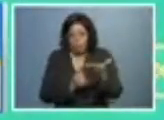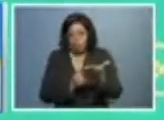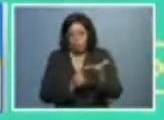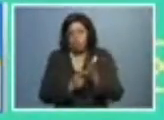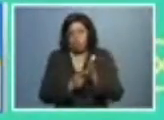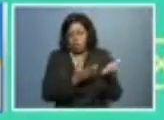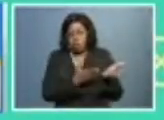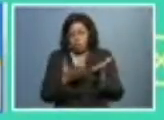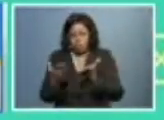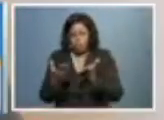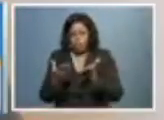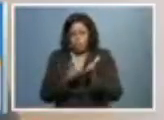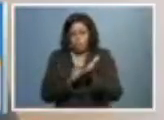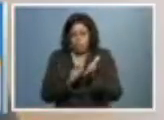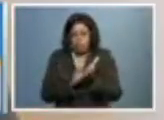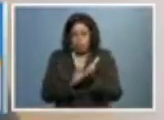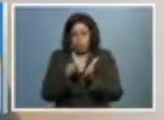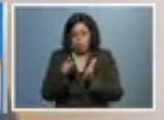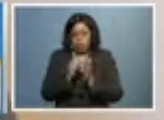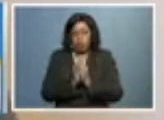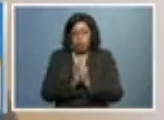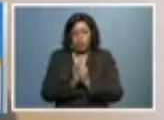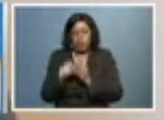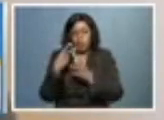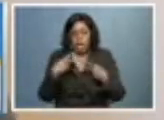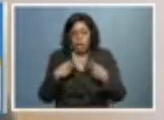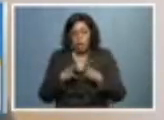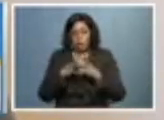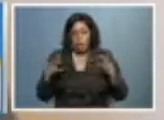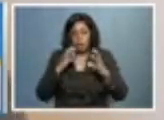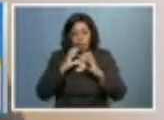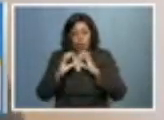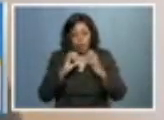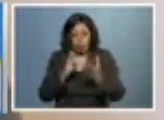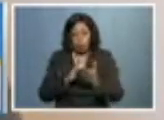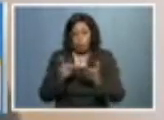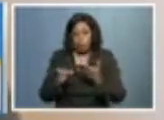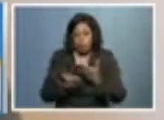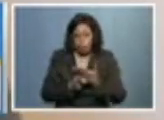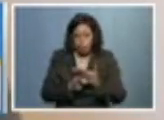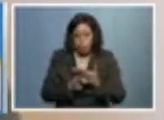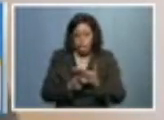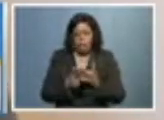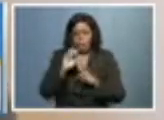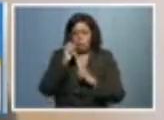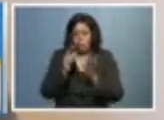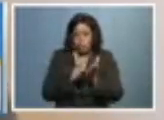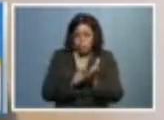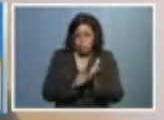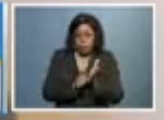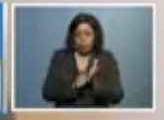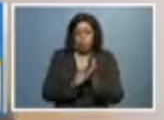well to bring the message home. And so we have a huge communications campaign that's about to launch with social media blurbs